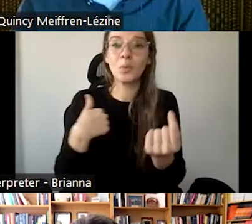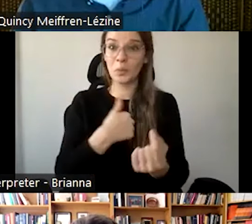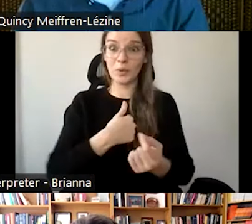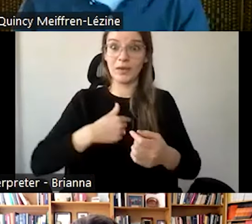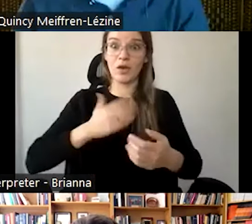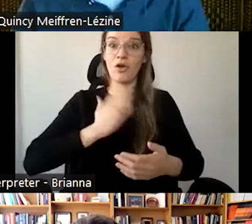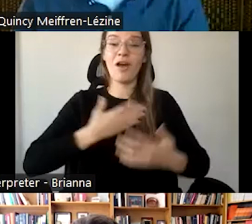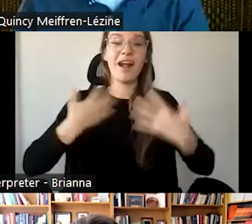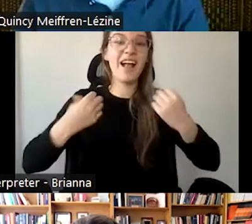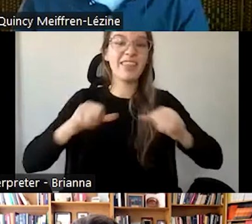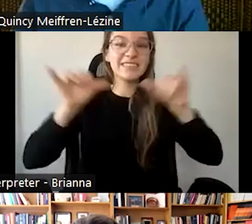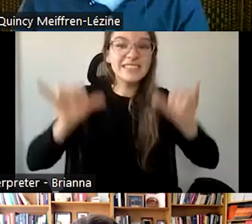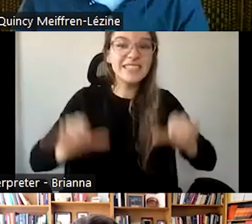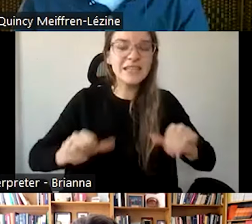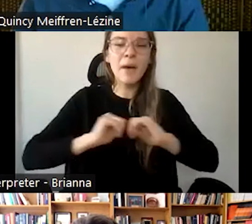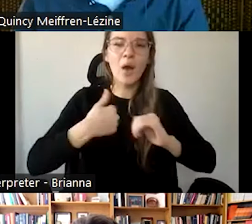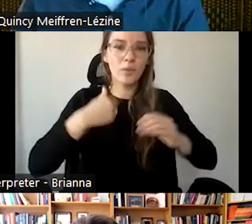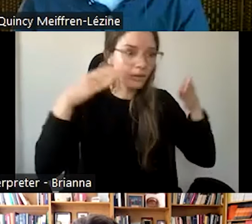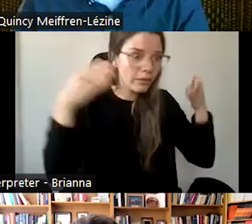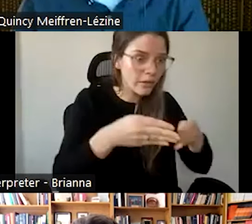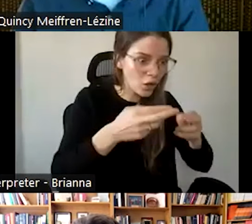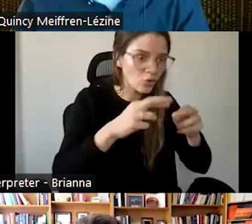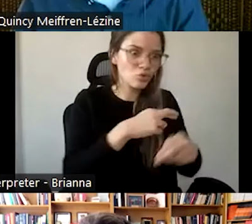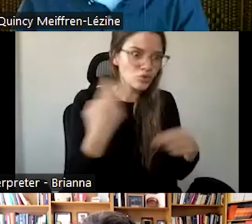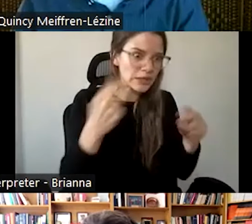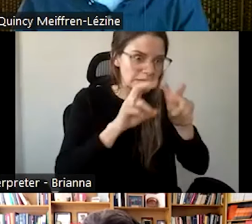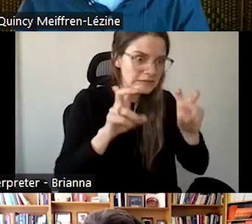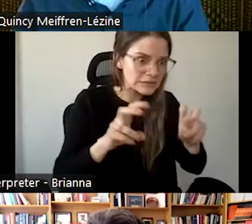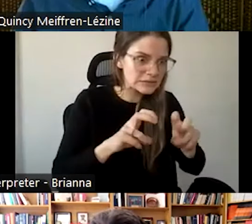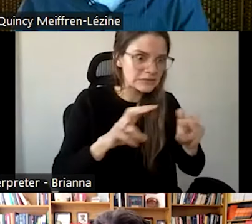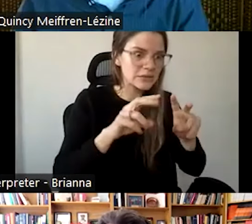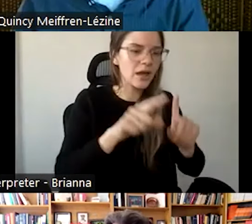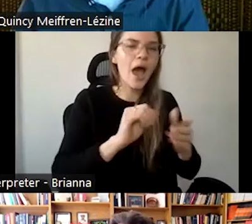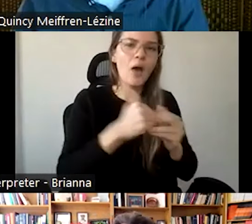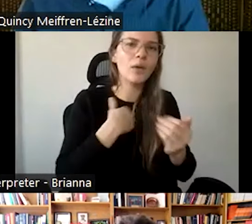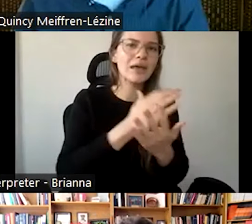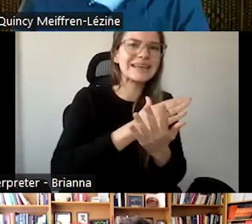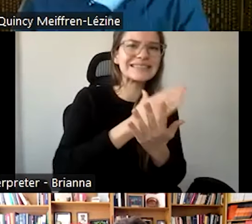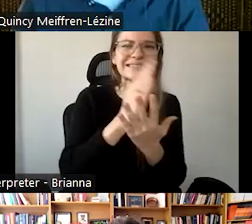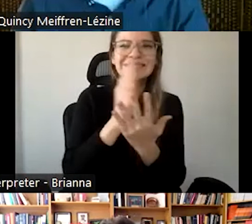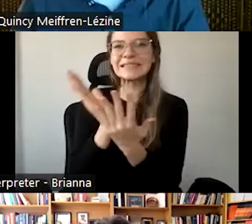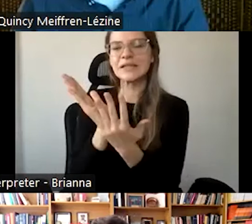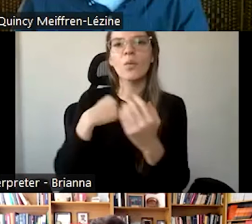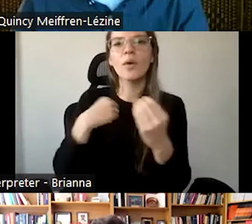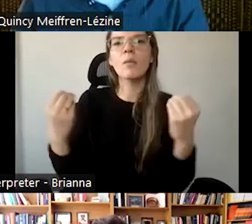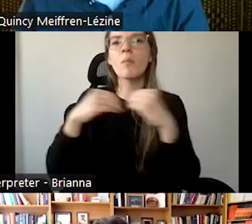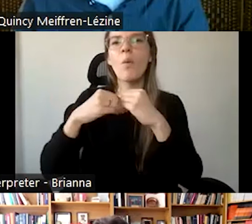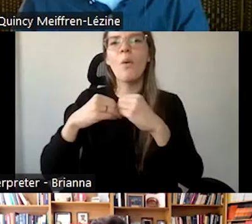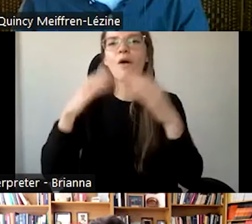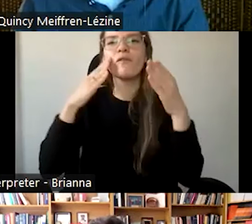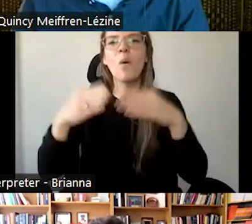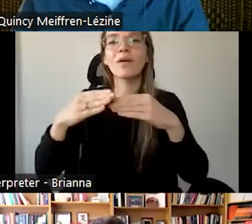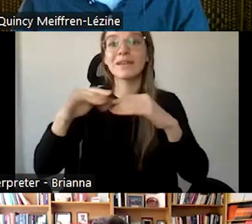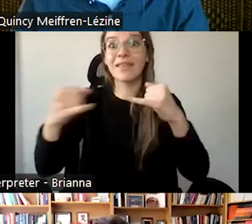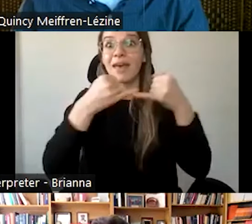system to move more fully to the top side of that equation? How do we get